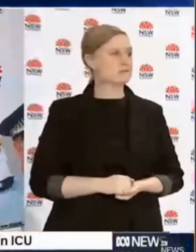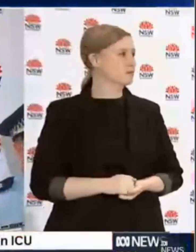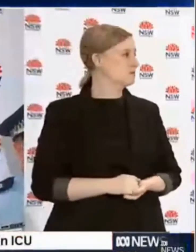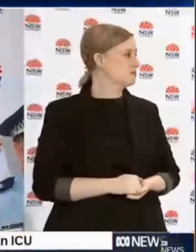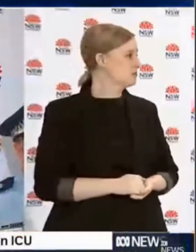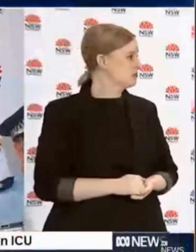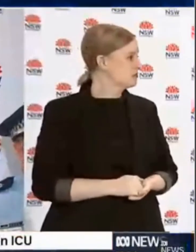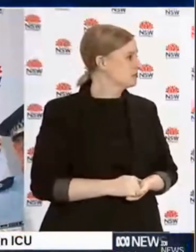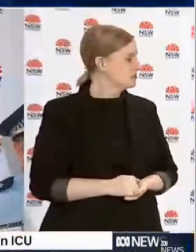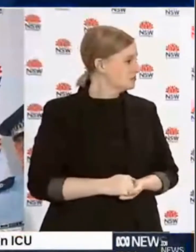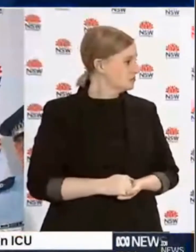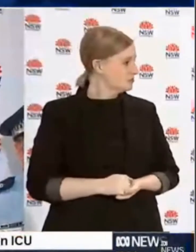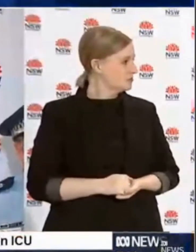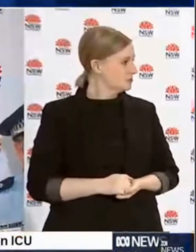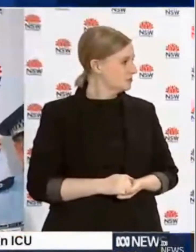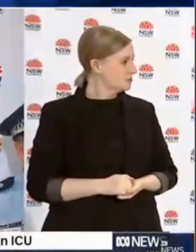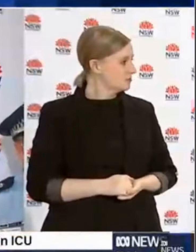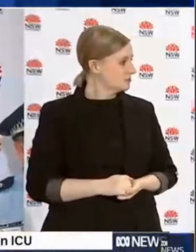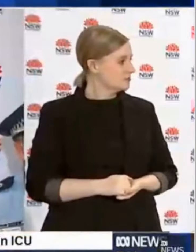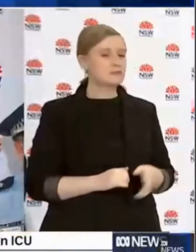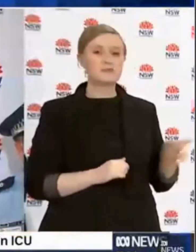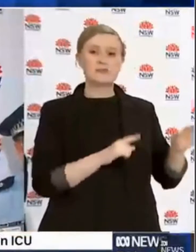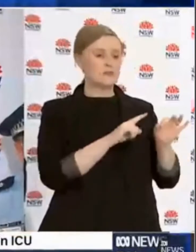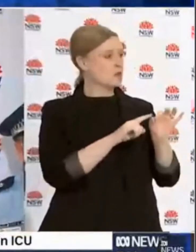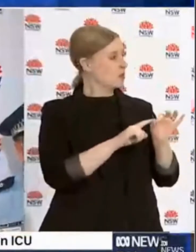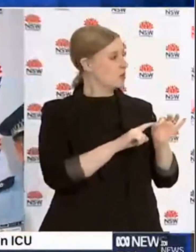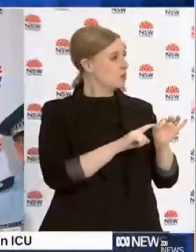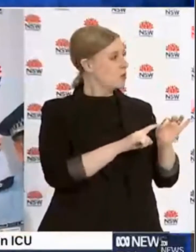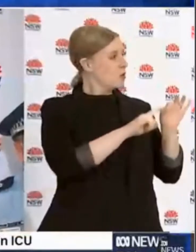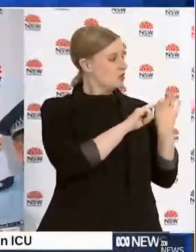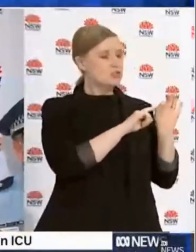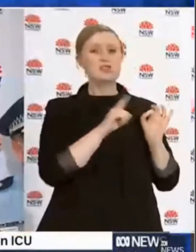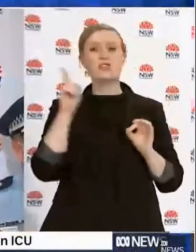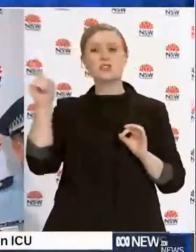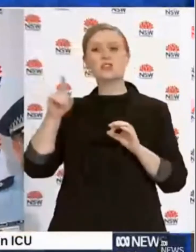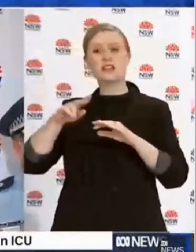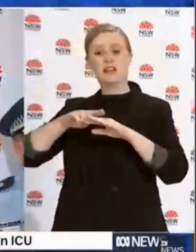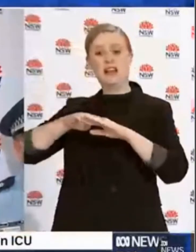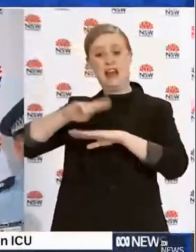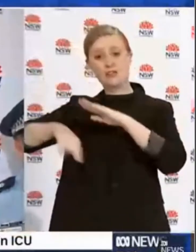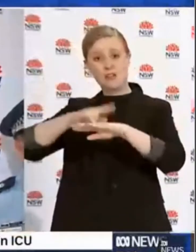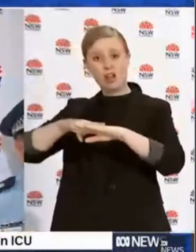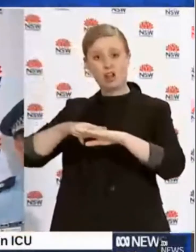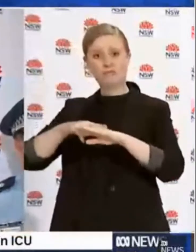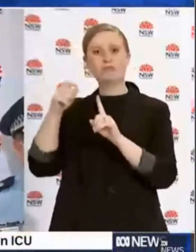Right. Is that 70% in line with New South Wales government modelling? Is that what you guys agreed on as well?